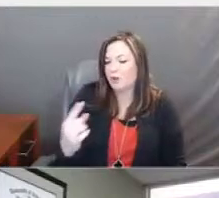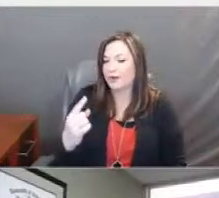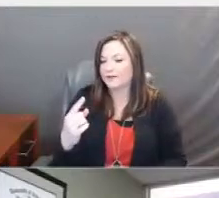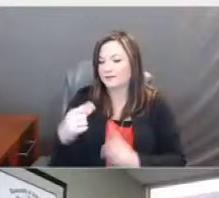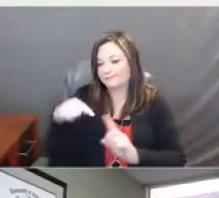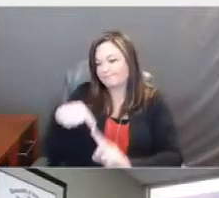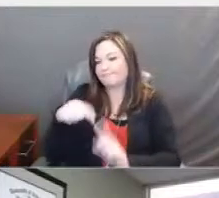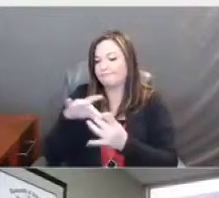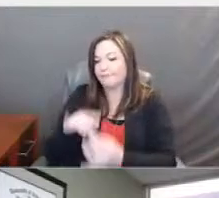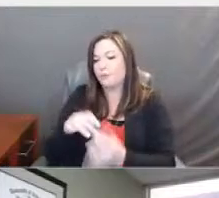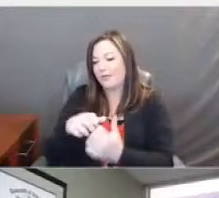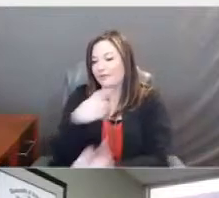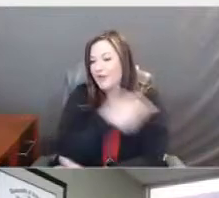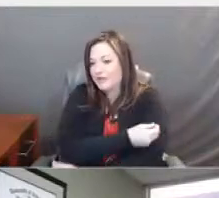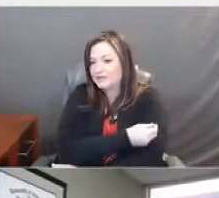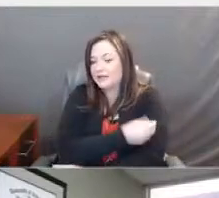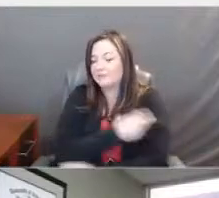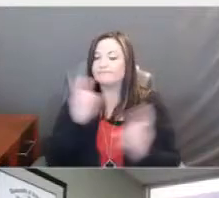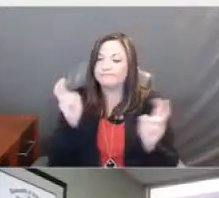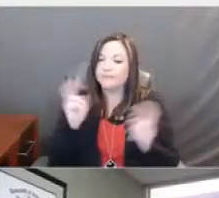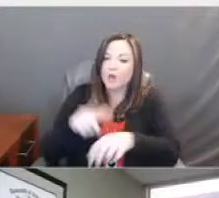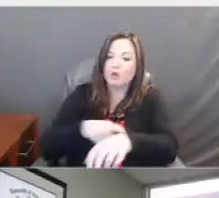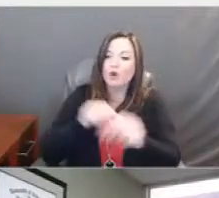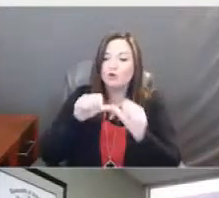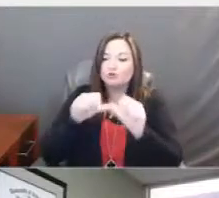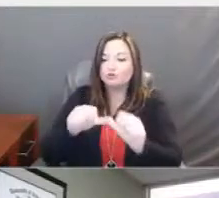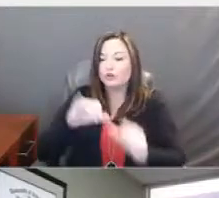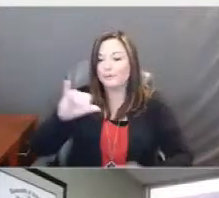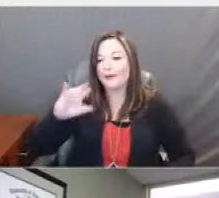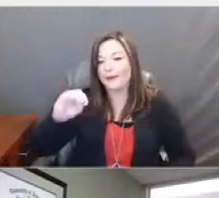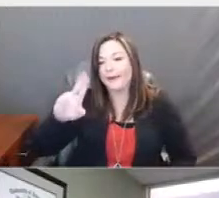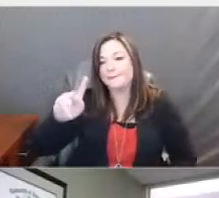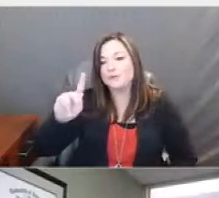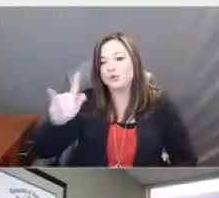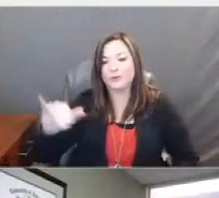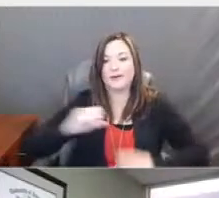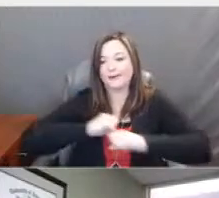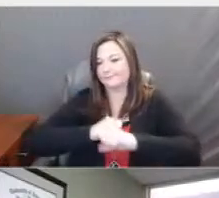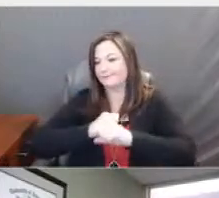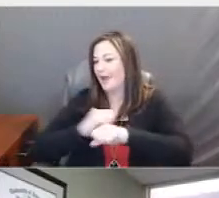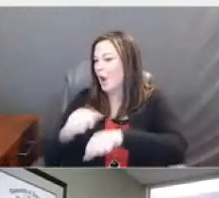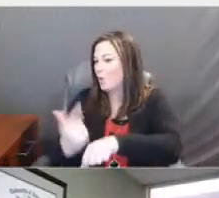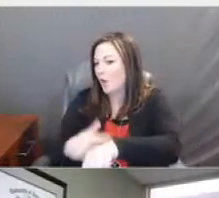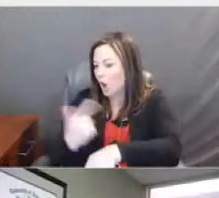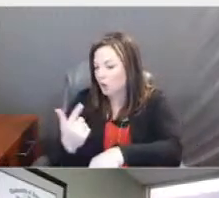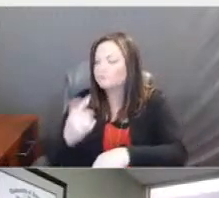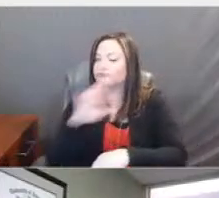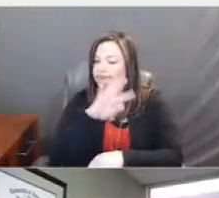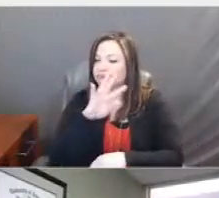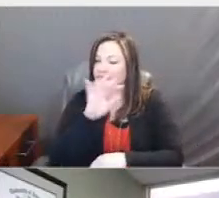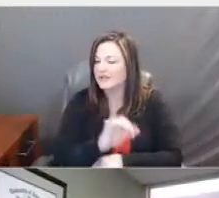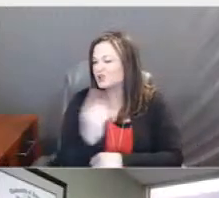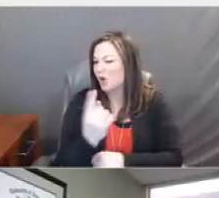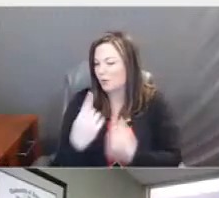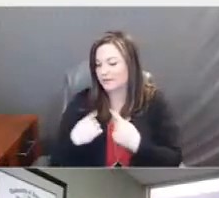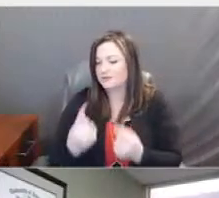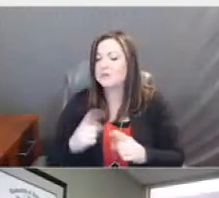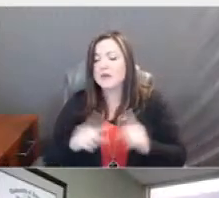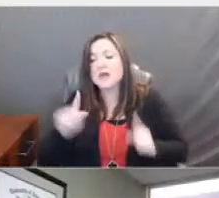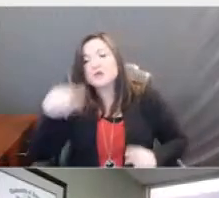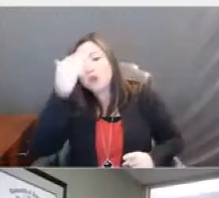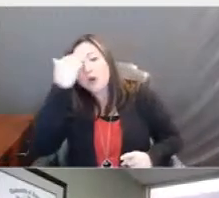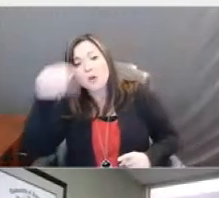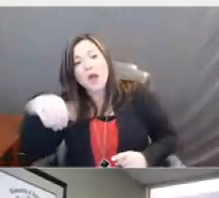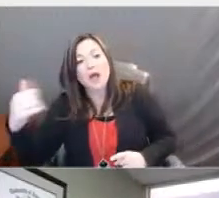long-term immunity for it. But we know from other vaccines that it only takes a couple of months